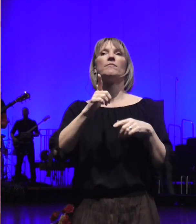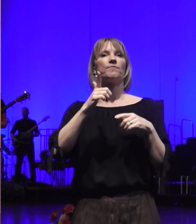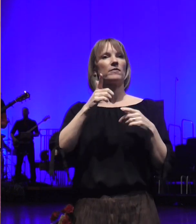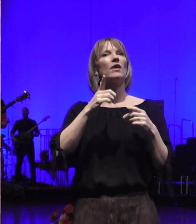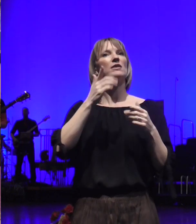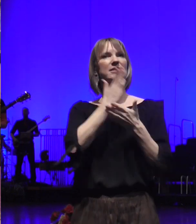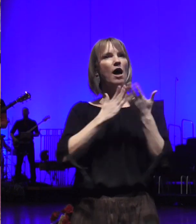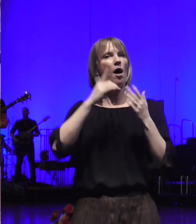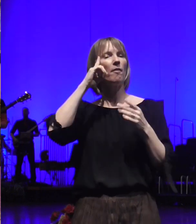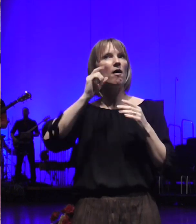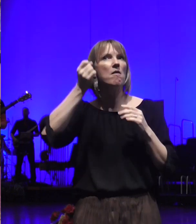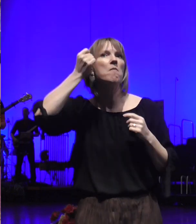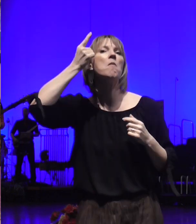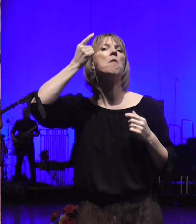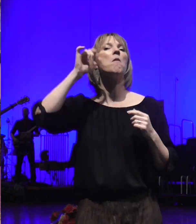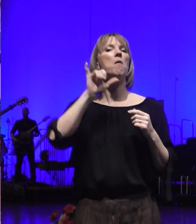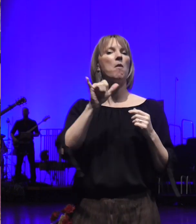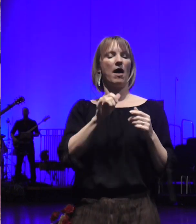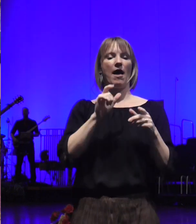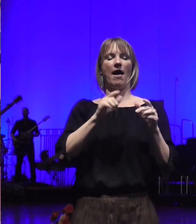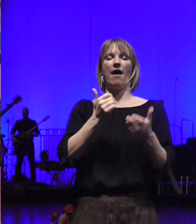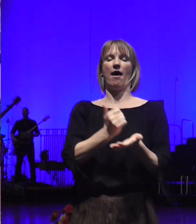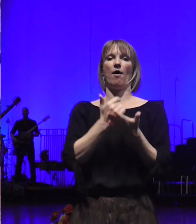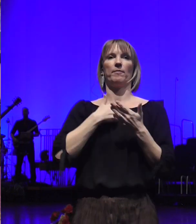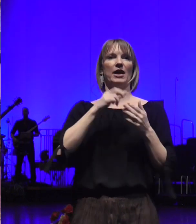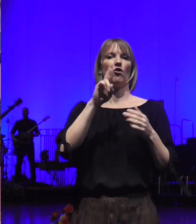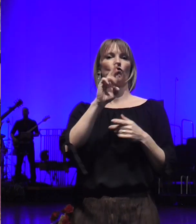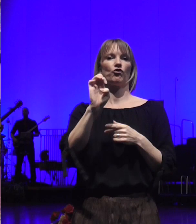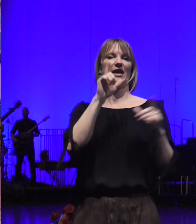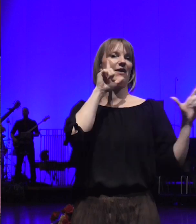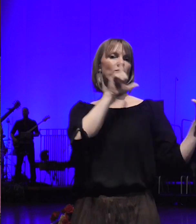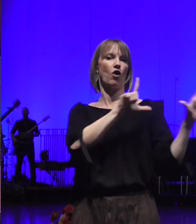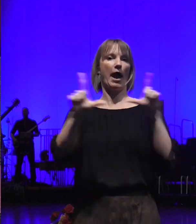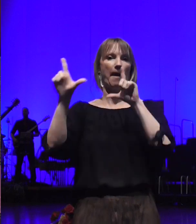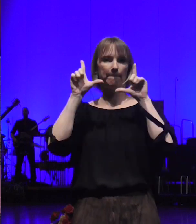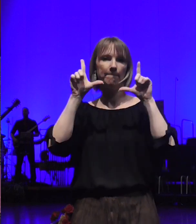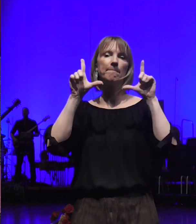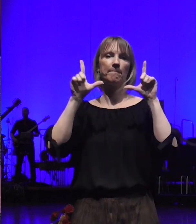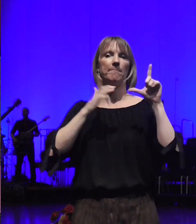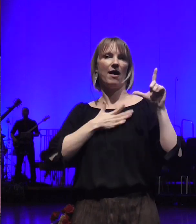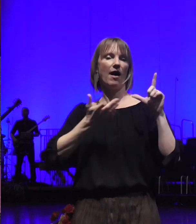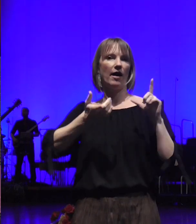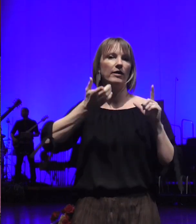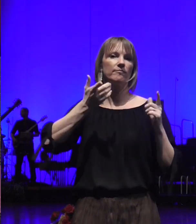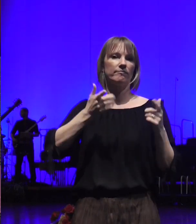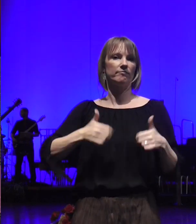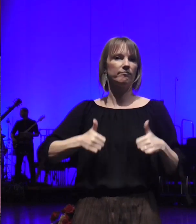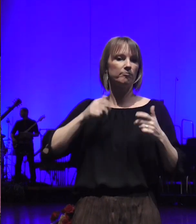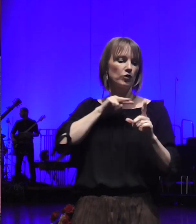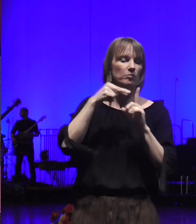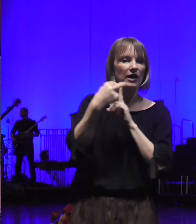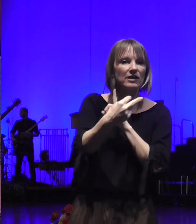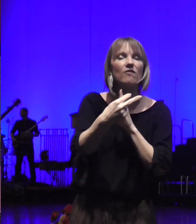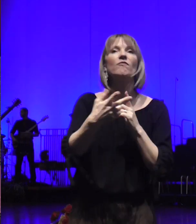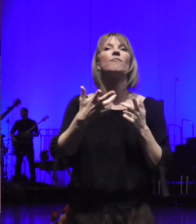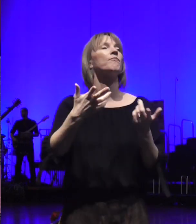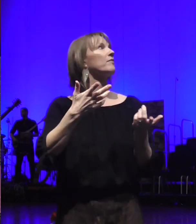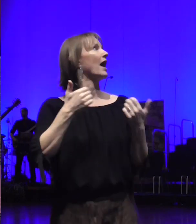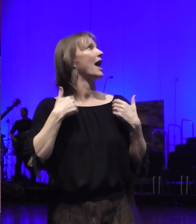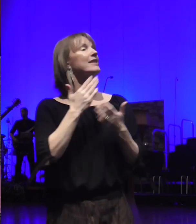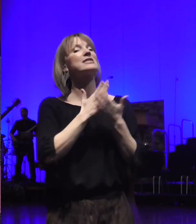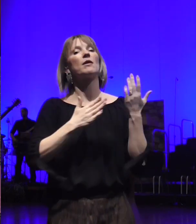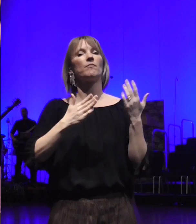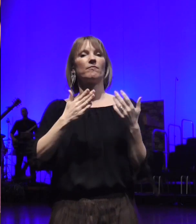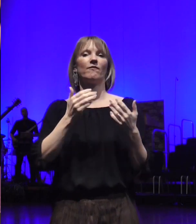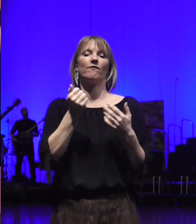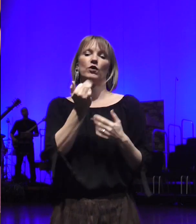helped me reframe my situation. I feel blessed to have had this assignment and also blessed to spend a few healing moments with Goso